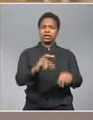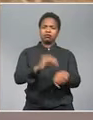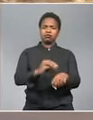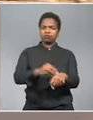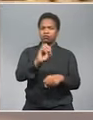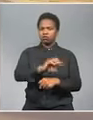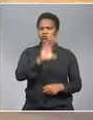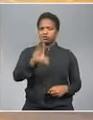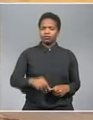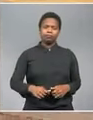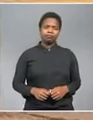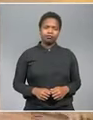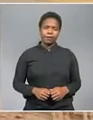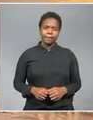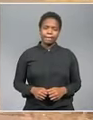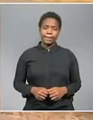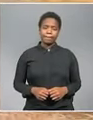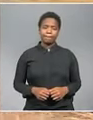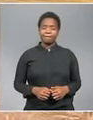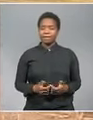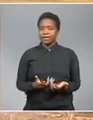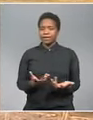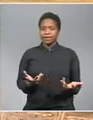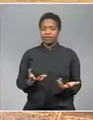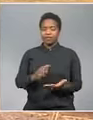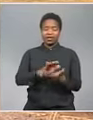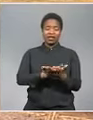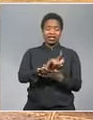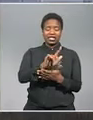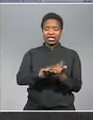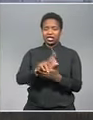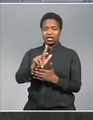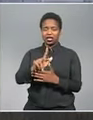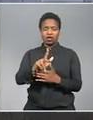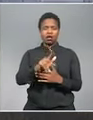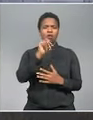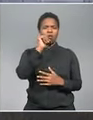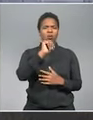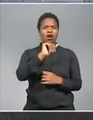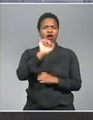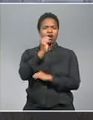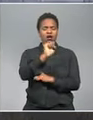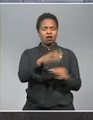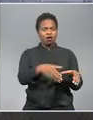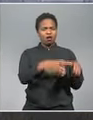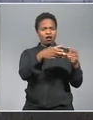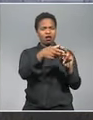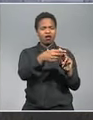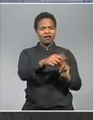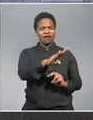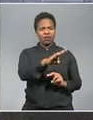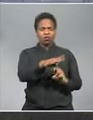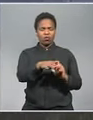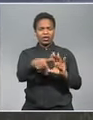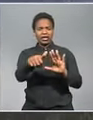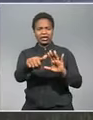crisis. Of the 17 or 18 power stations, each power station has so many units, 4 units, 6 units, 10